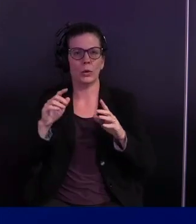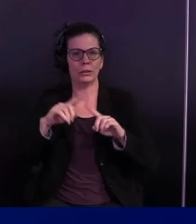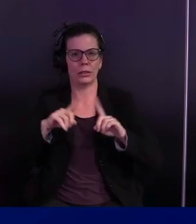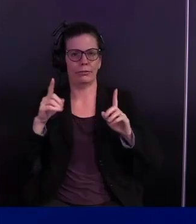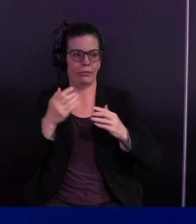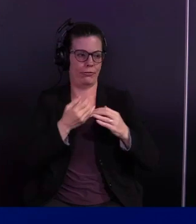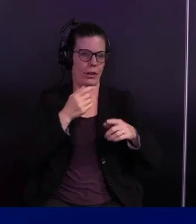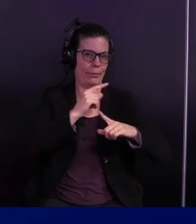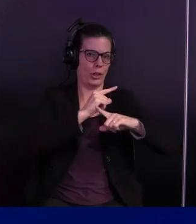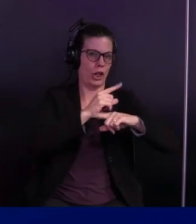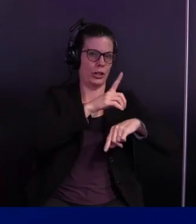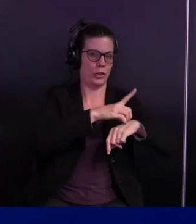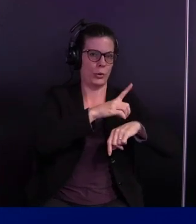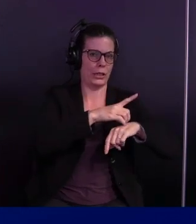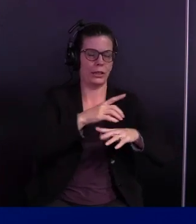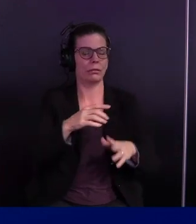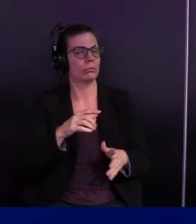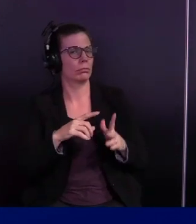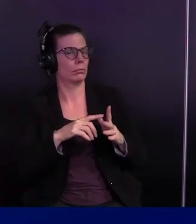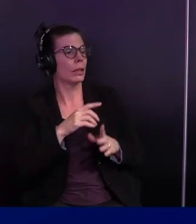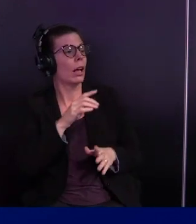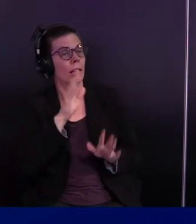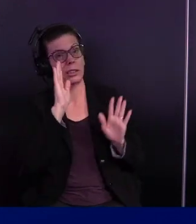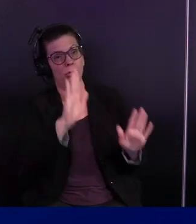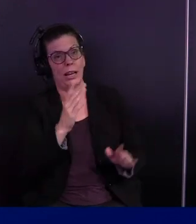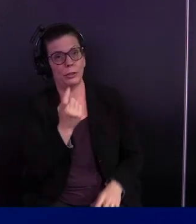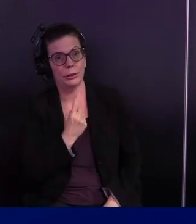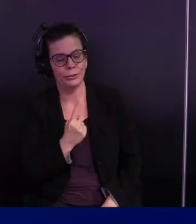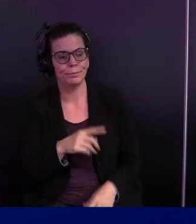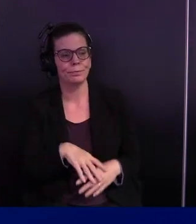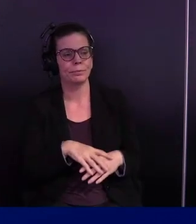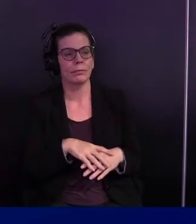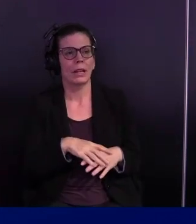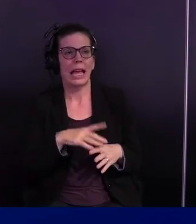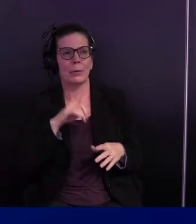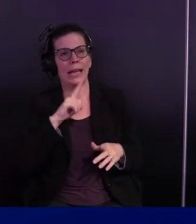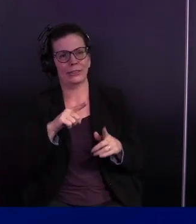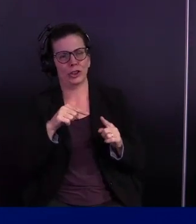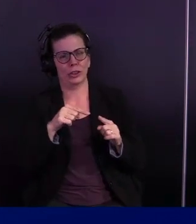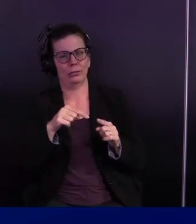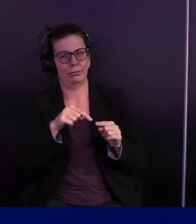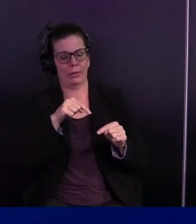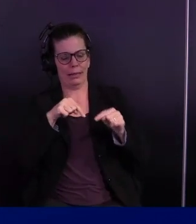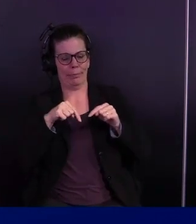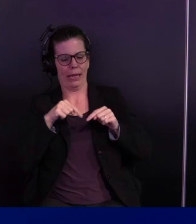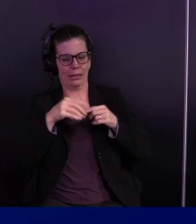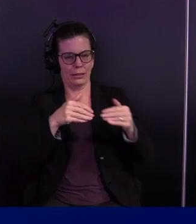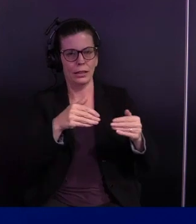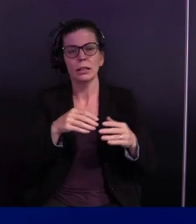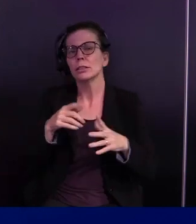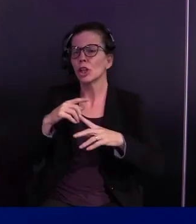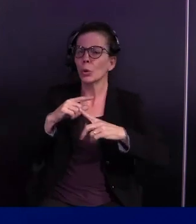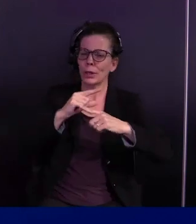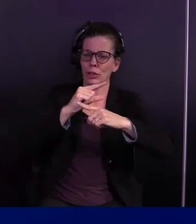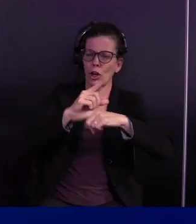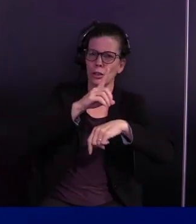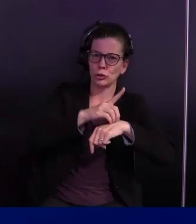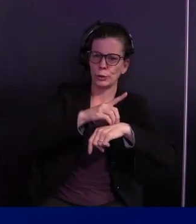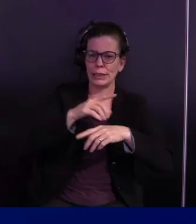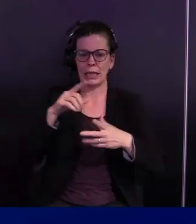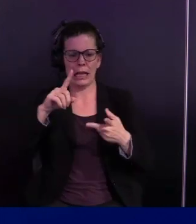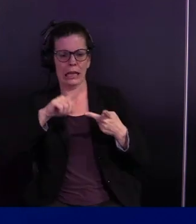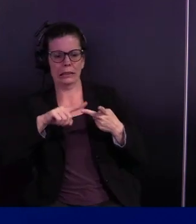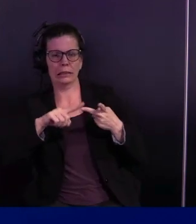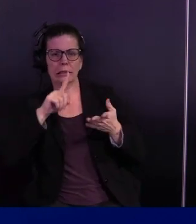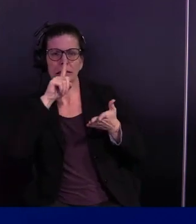duty? Let's start there. That's a great question. So I'll answer it kind of backwards. So when we look at like guard duty and inspector, they're finding